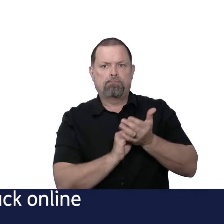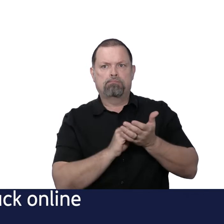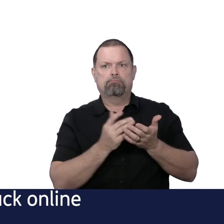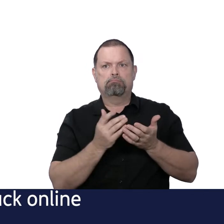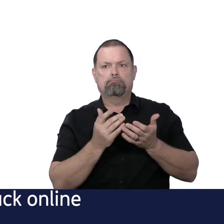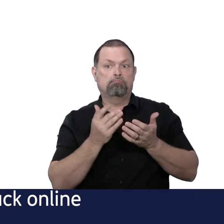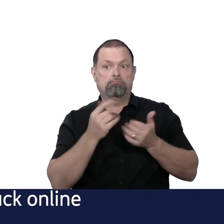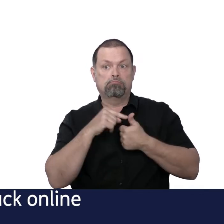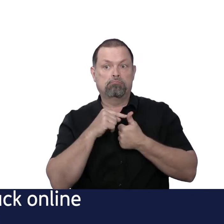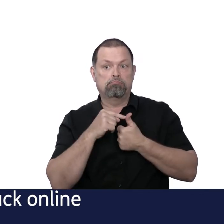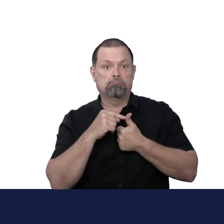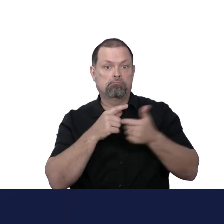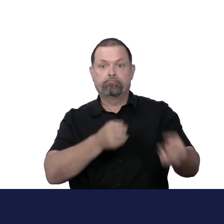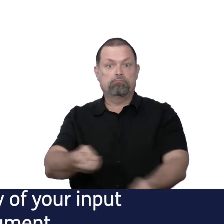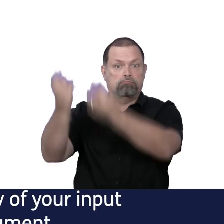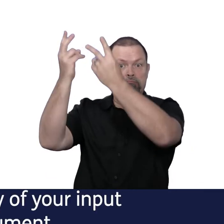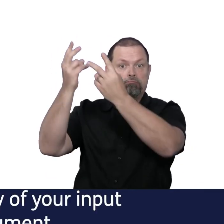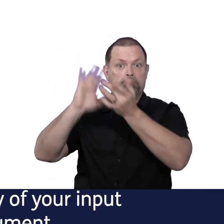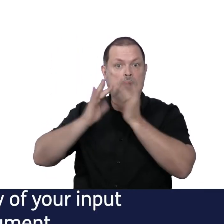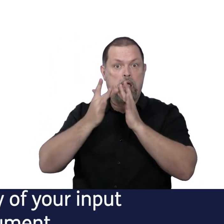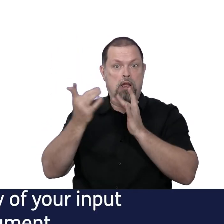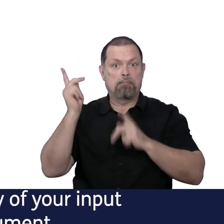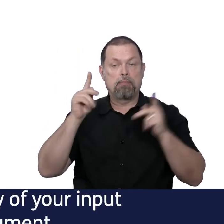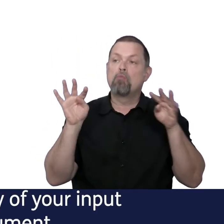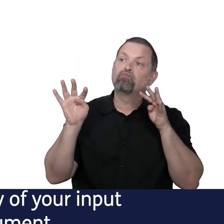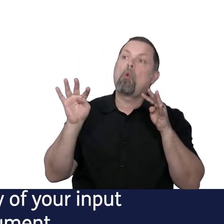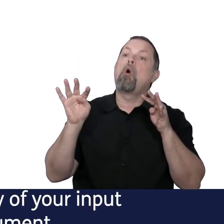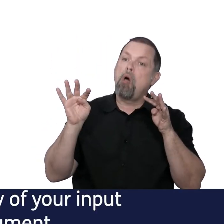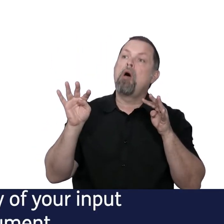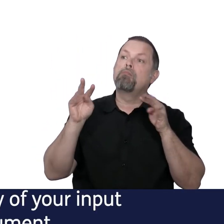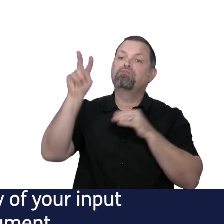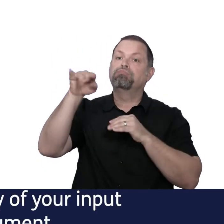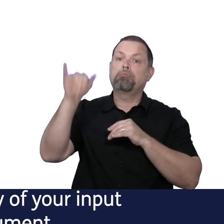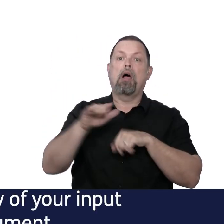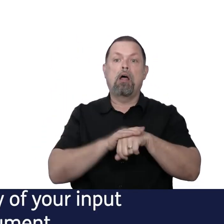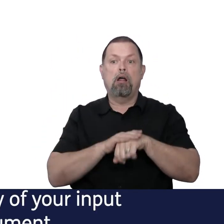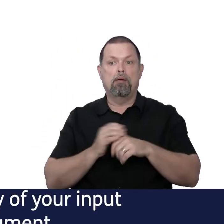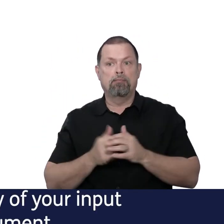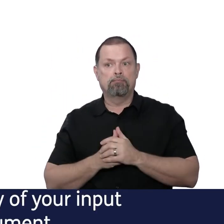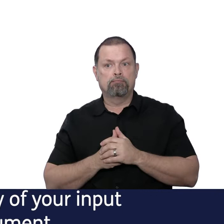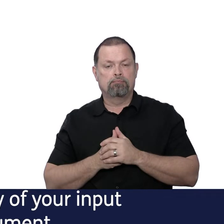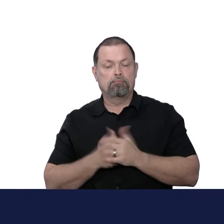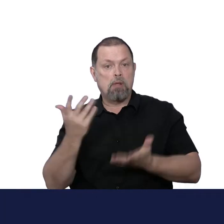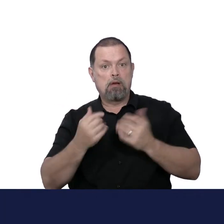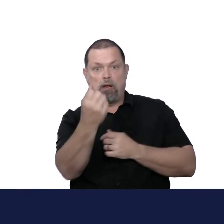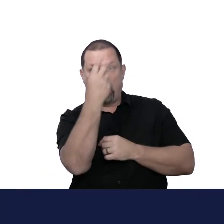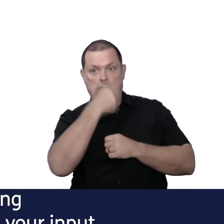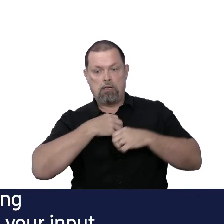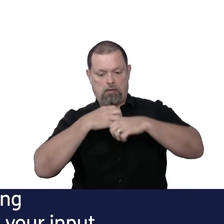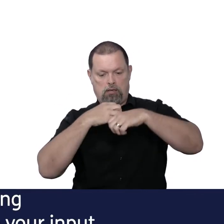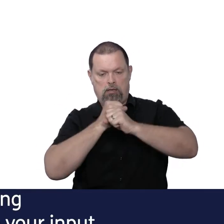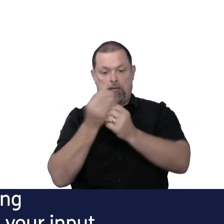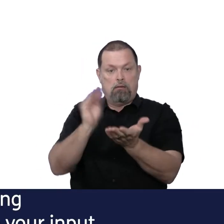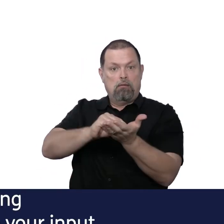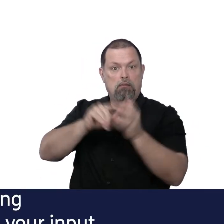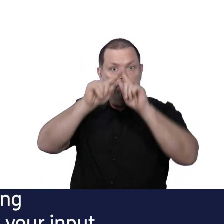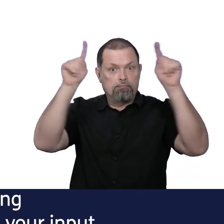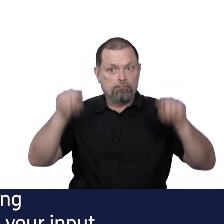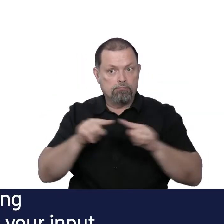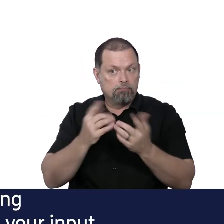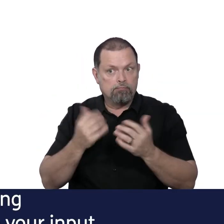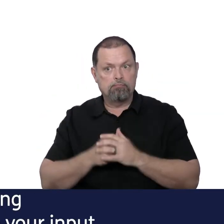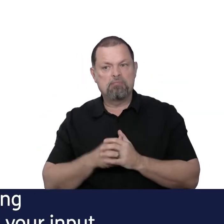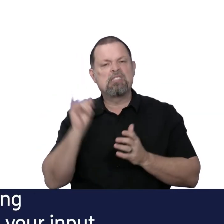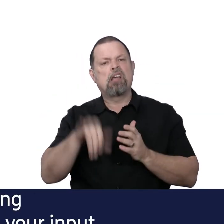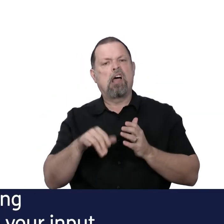feedback online for people to read. They may also make a summary of your input and put that into a document. This is a way of sharing what they